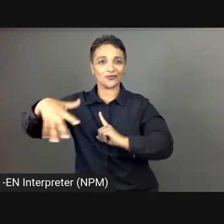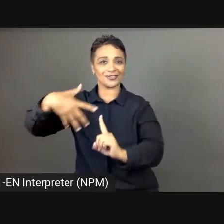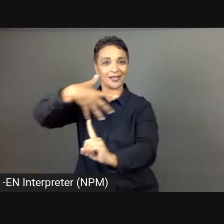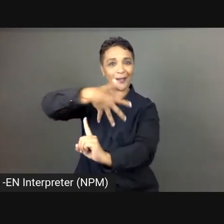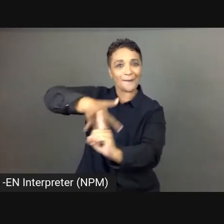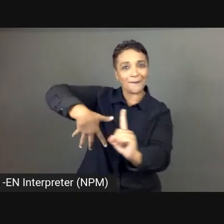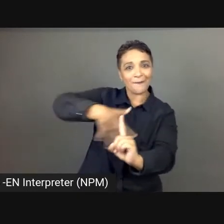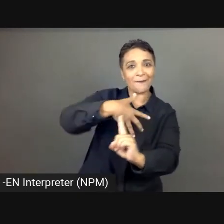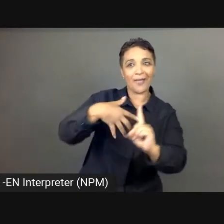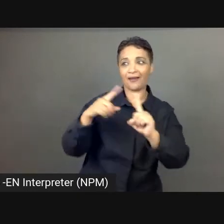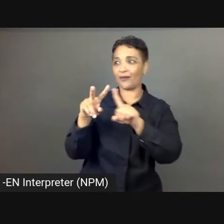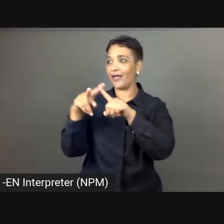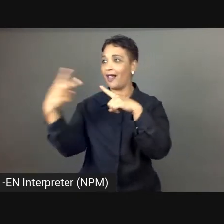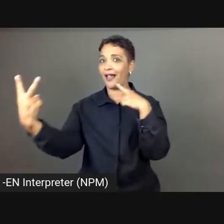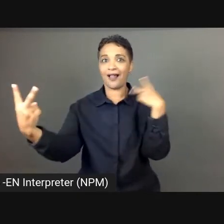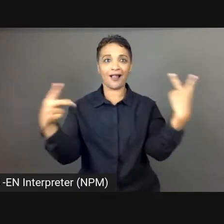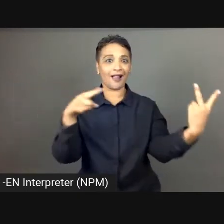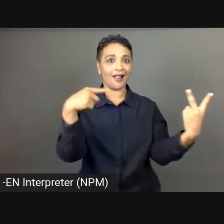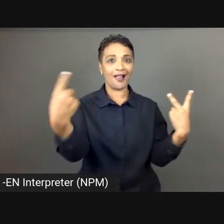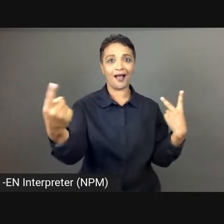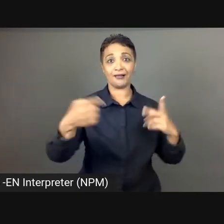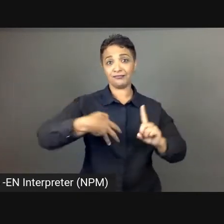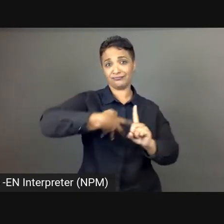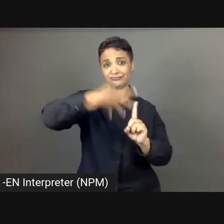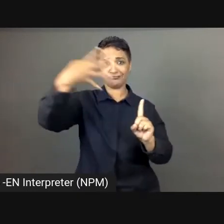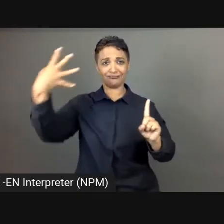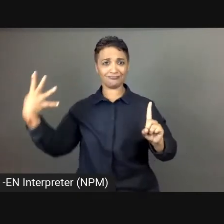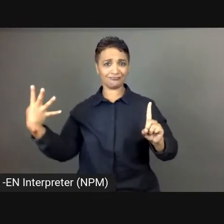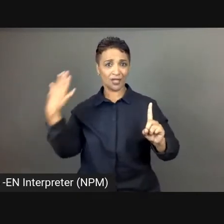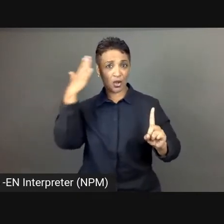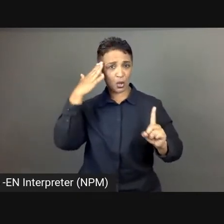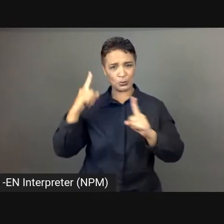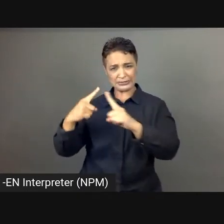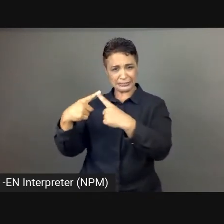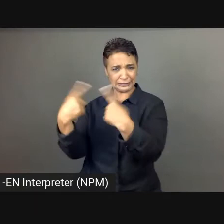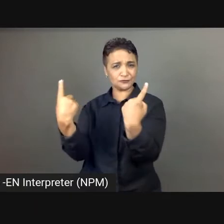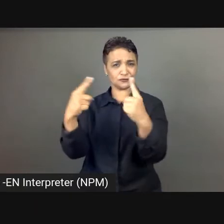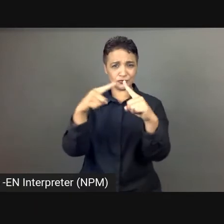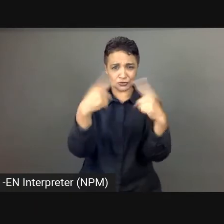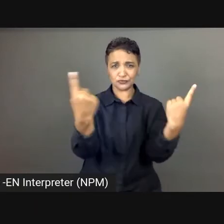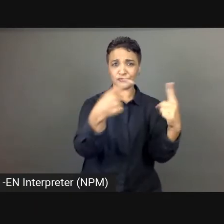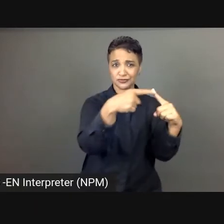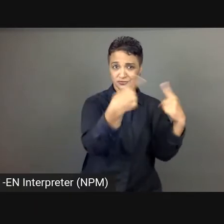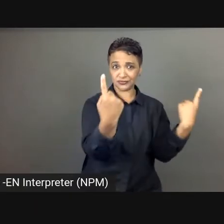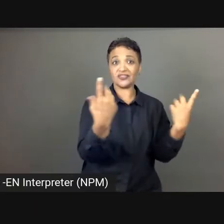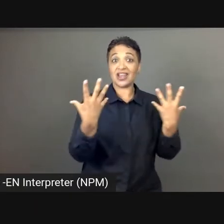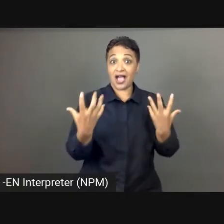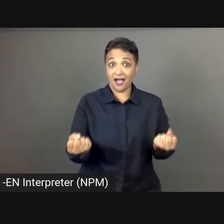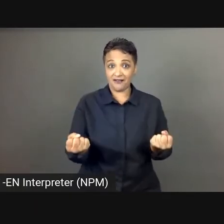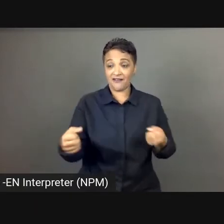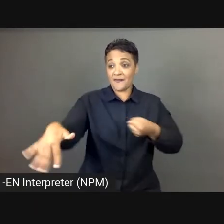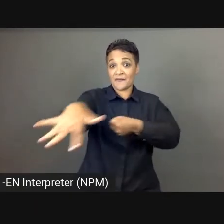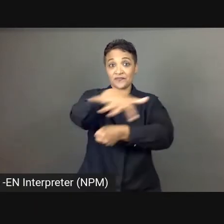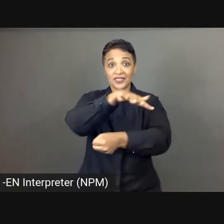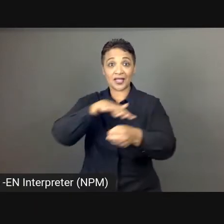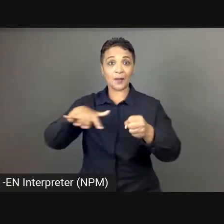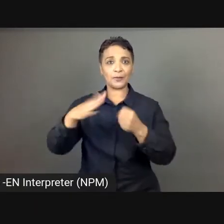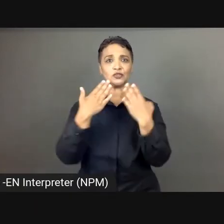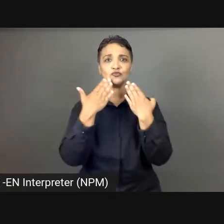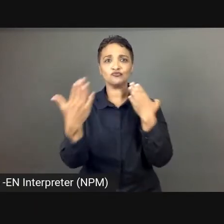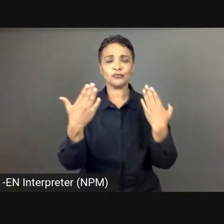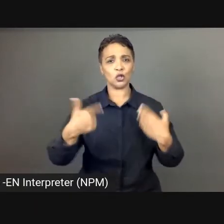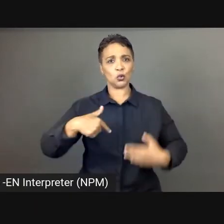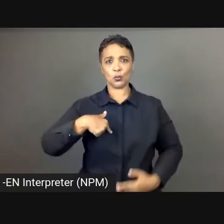People for whom LGBTIQ activism means lots of different things. But it's a place where our gender, our sexuality, our